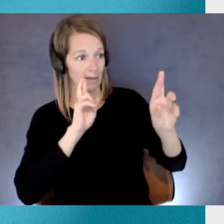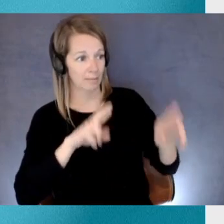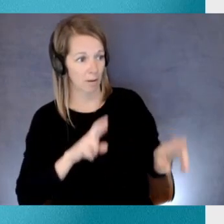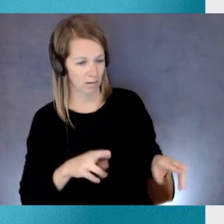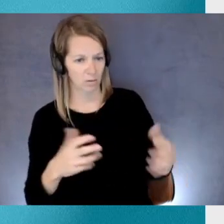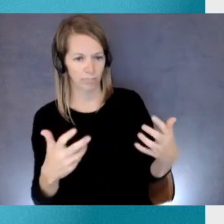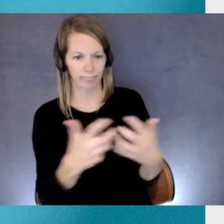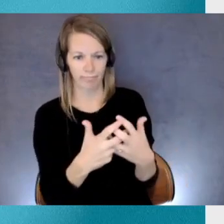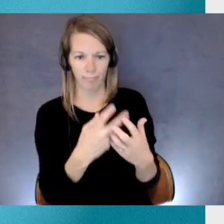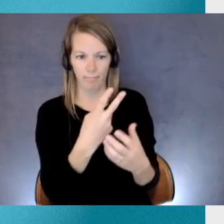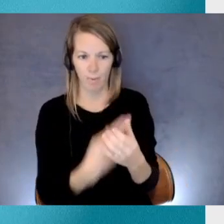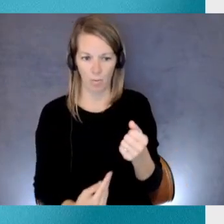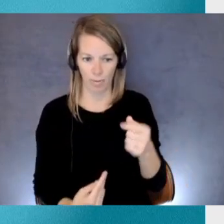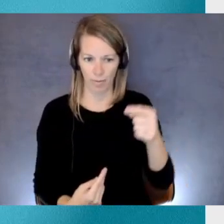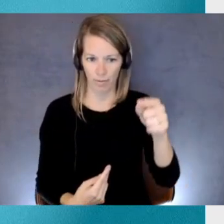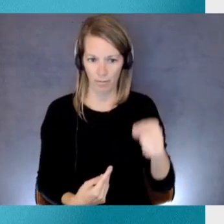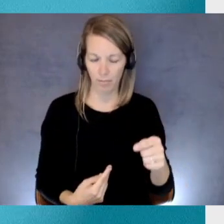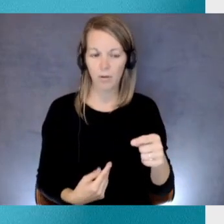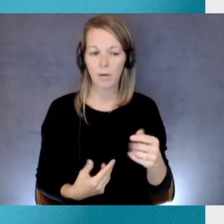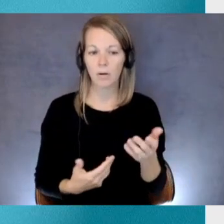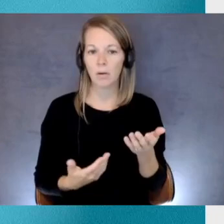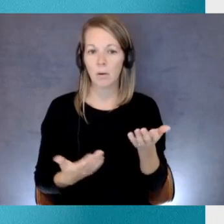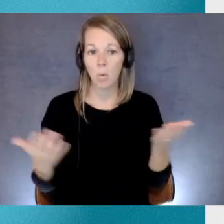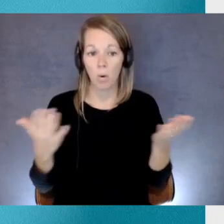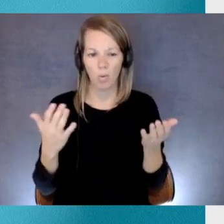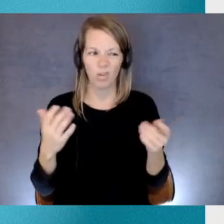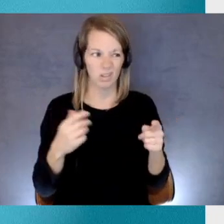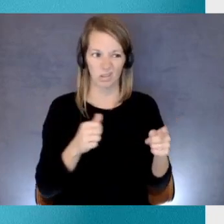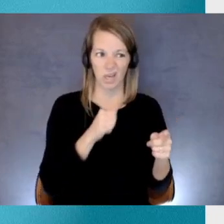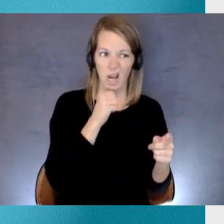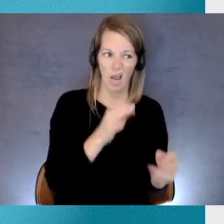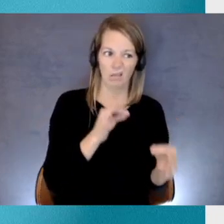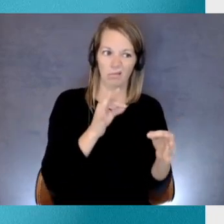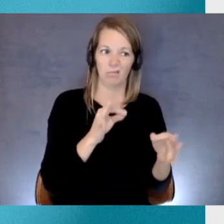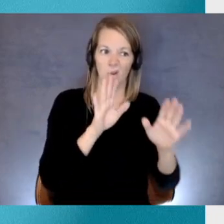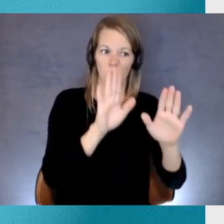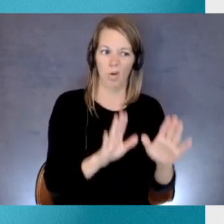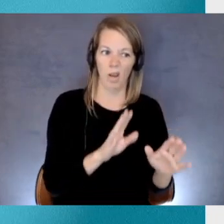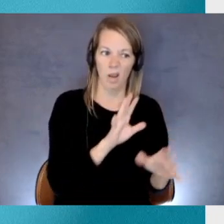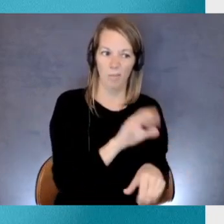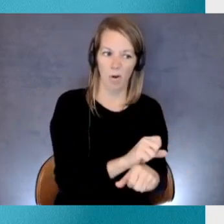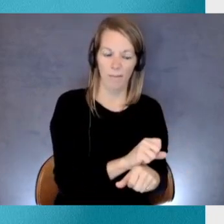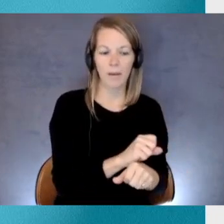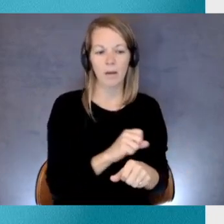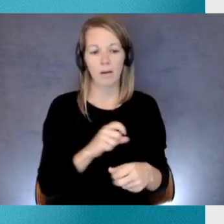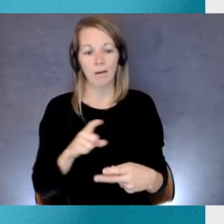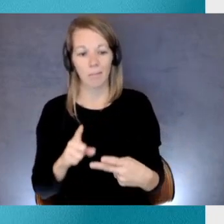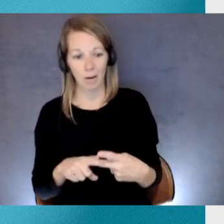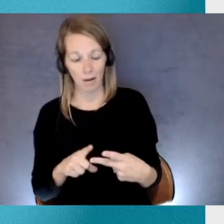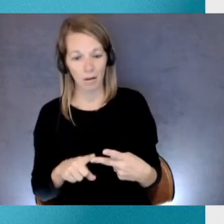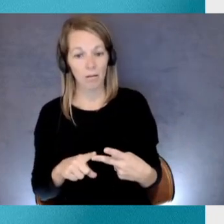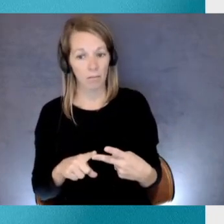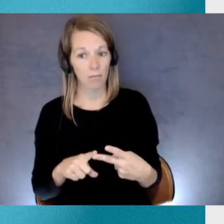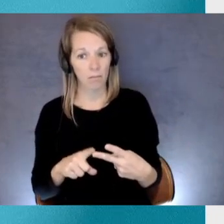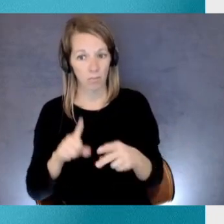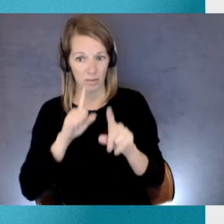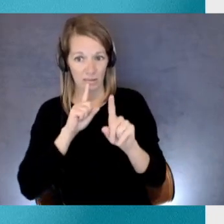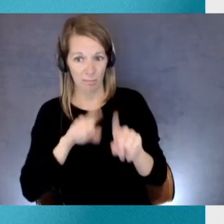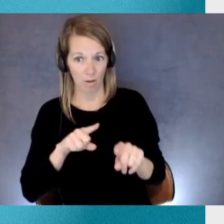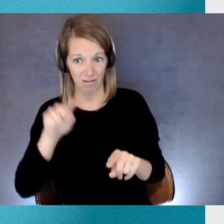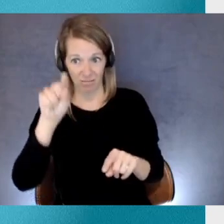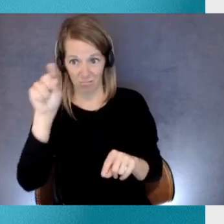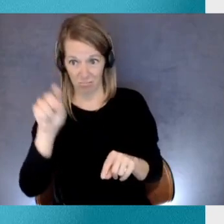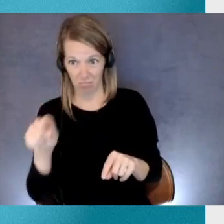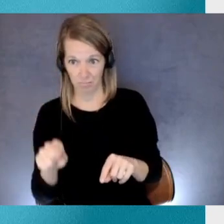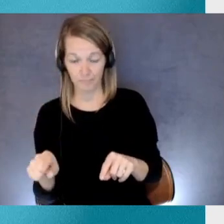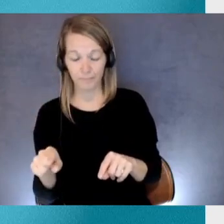of these. Like, you really reflected maybe what was less than optimal in this visit, but you also, in your responses, from what we, even just listening to